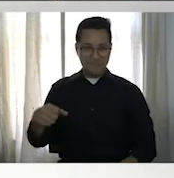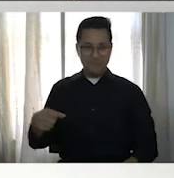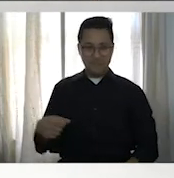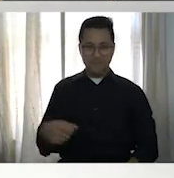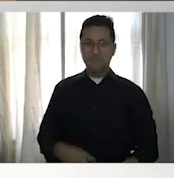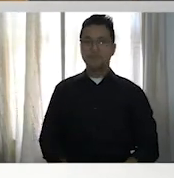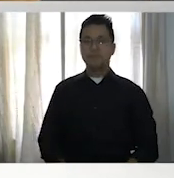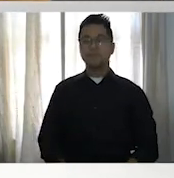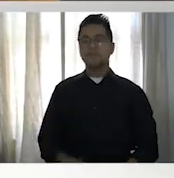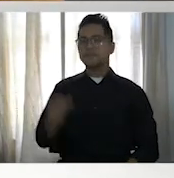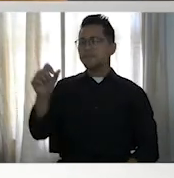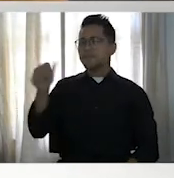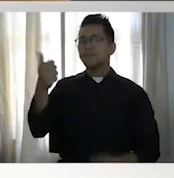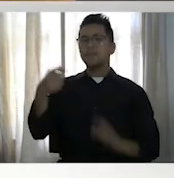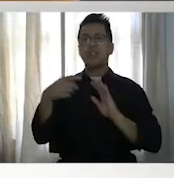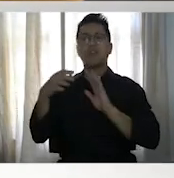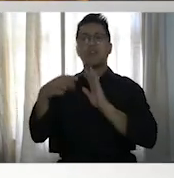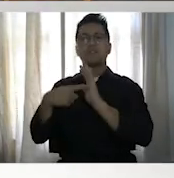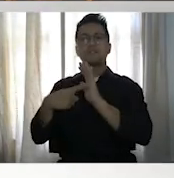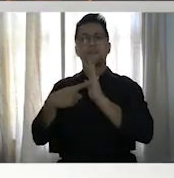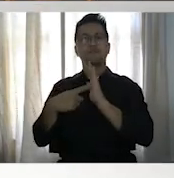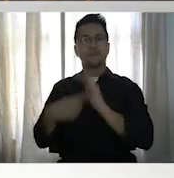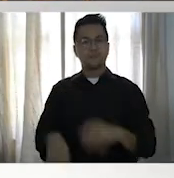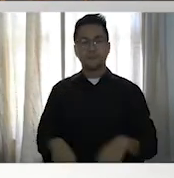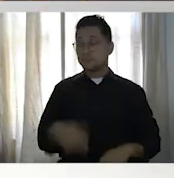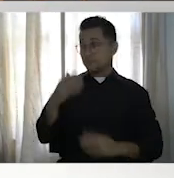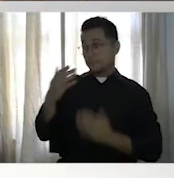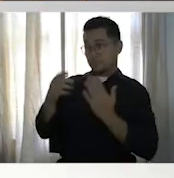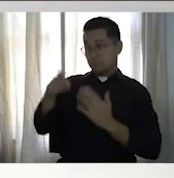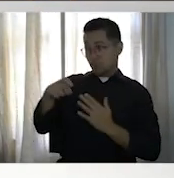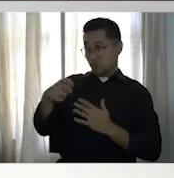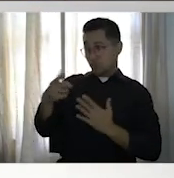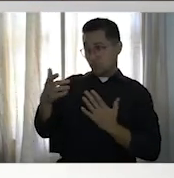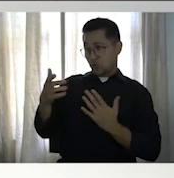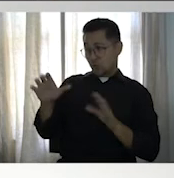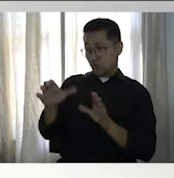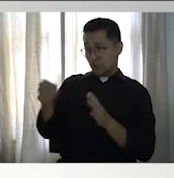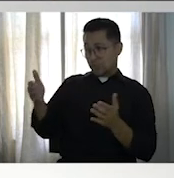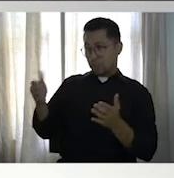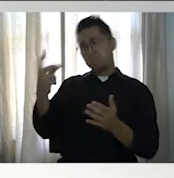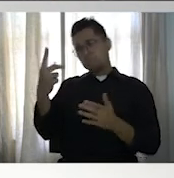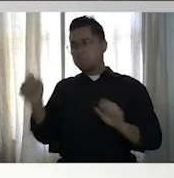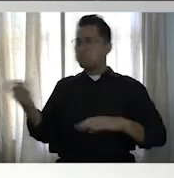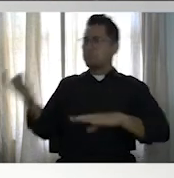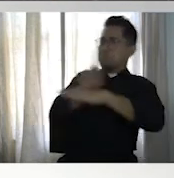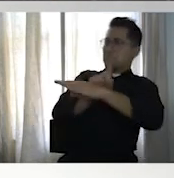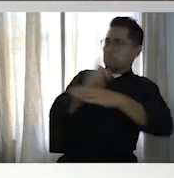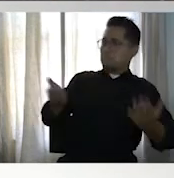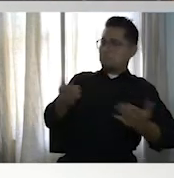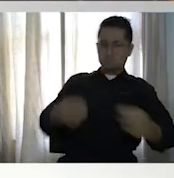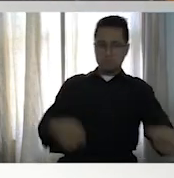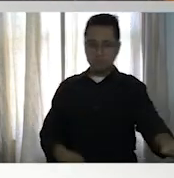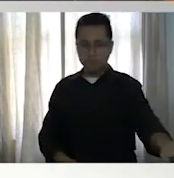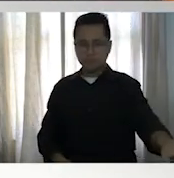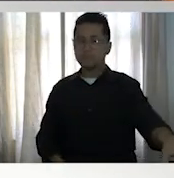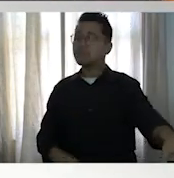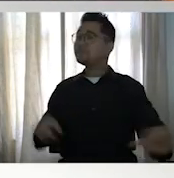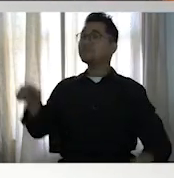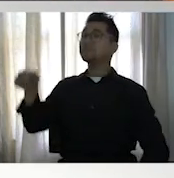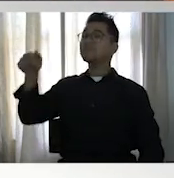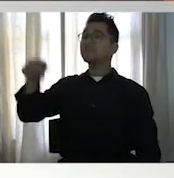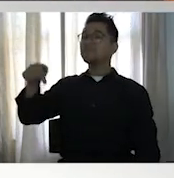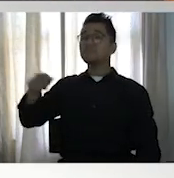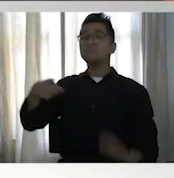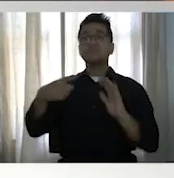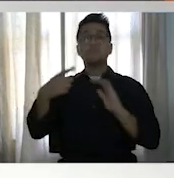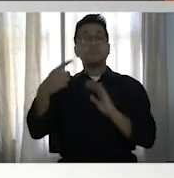We have another demonstration. Maybe we should do it here on the. Oh, we could do it up here. Okay. Okay, so this is